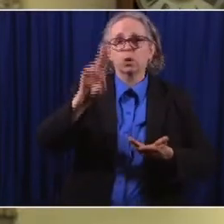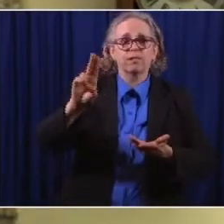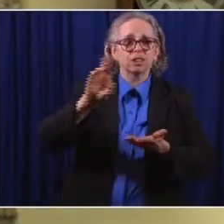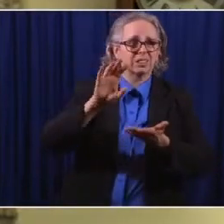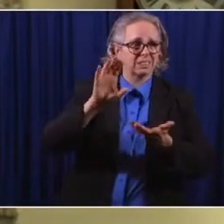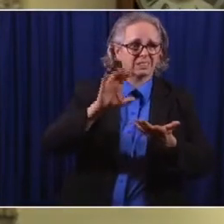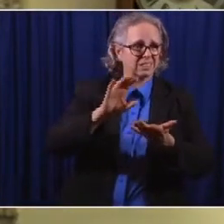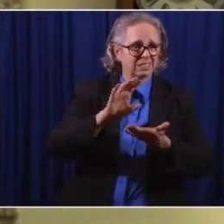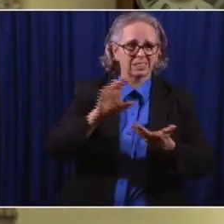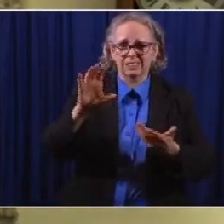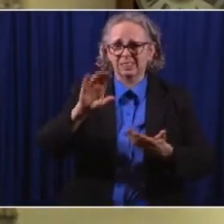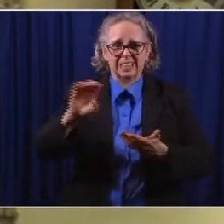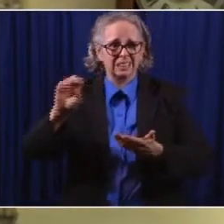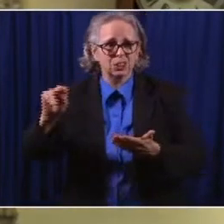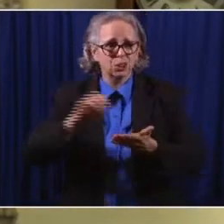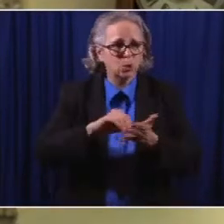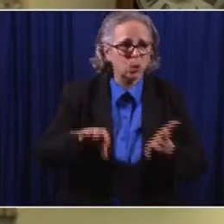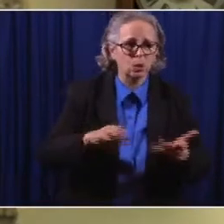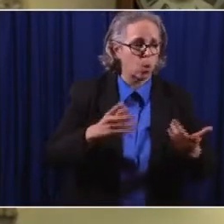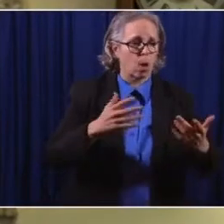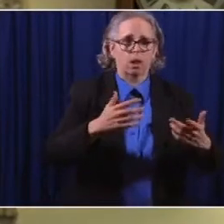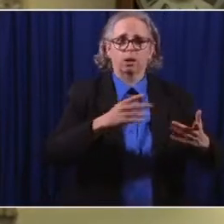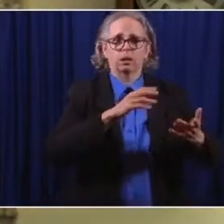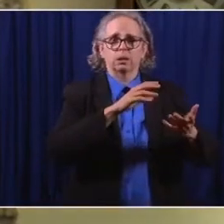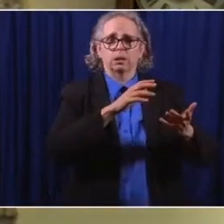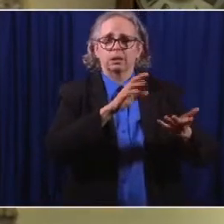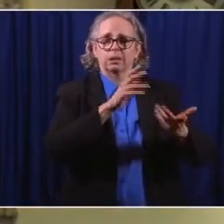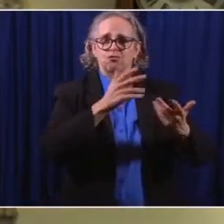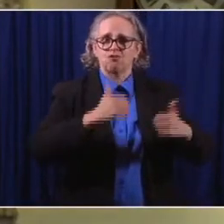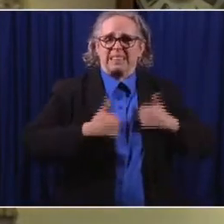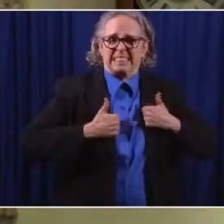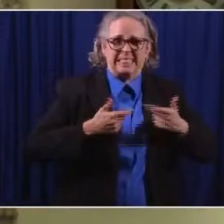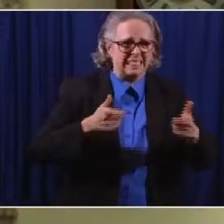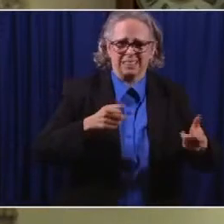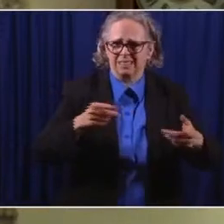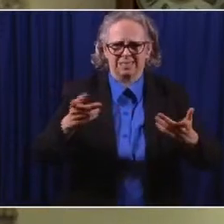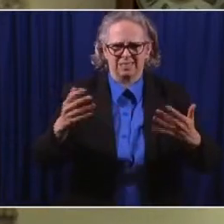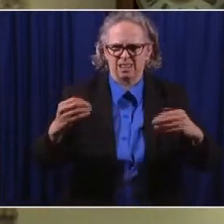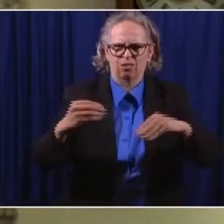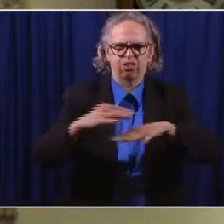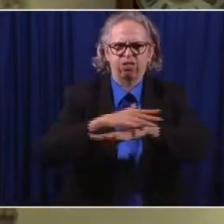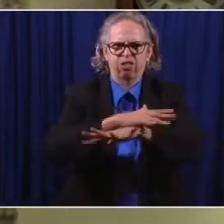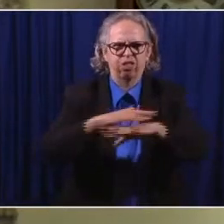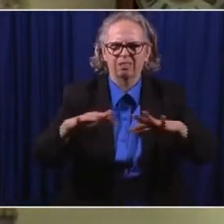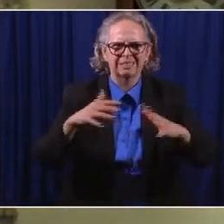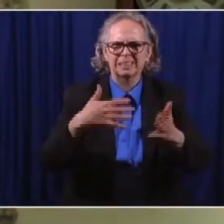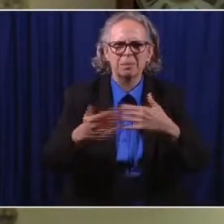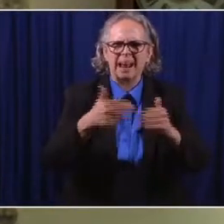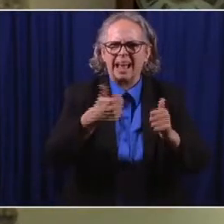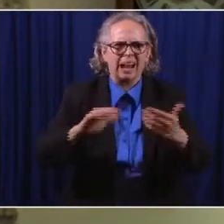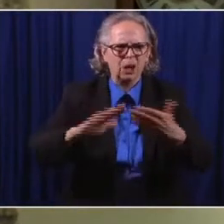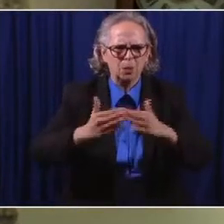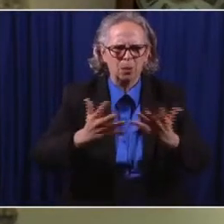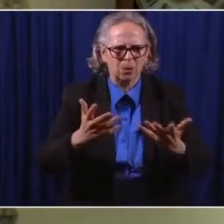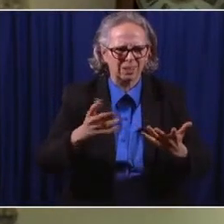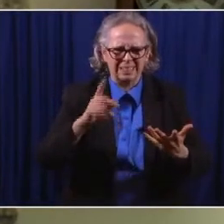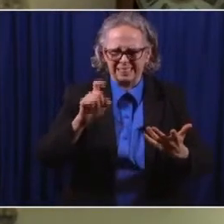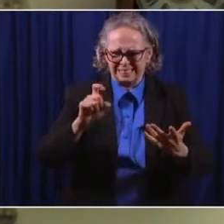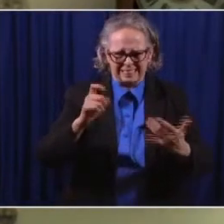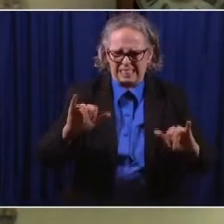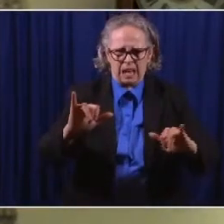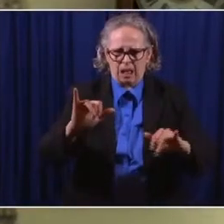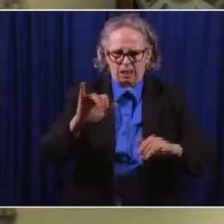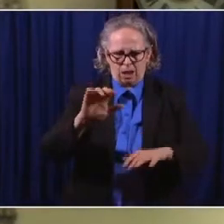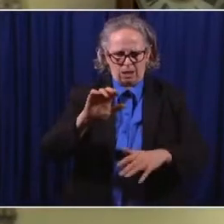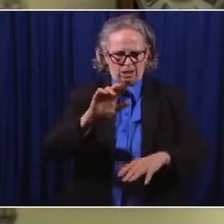Oxford residents in Miami and University of Dayton and Dayton, or any other university. So sure, it is something that should